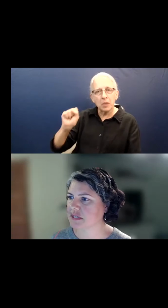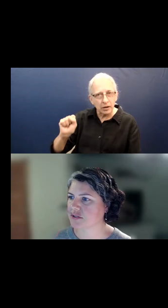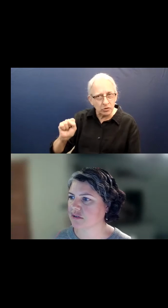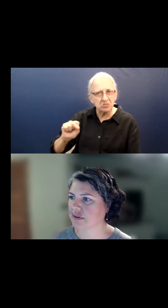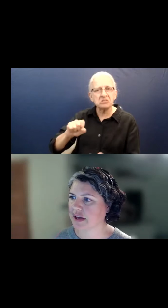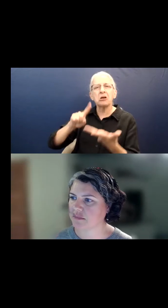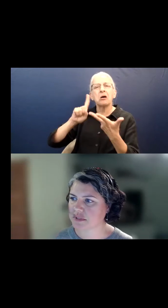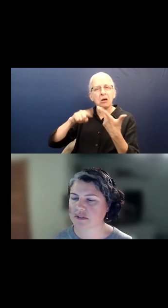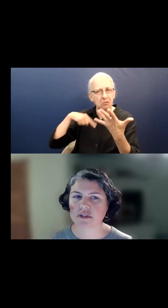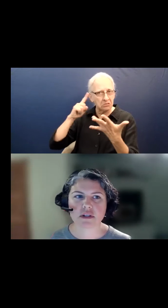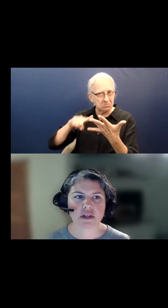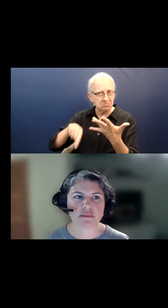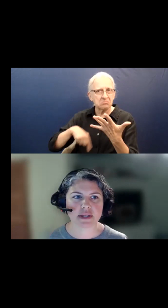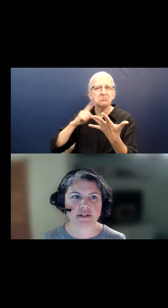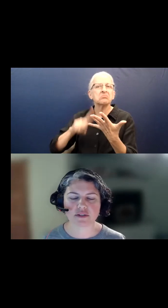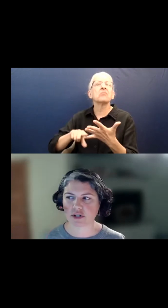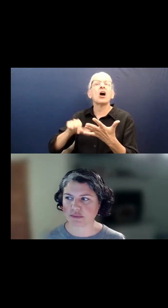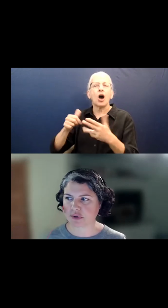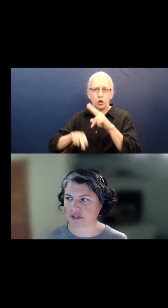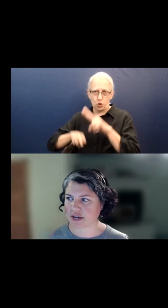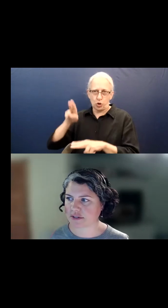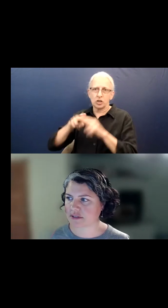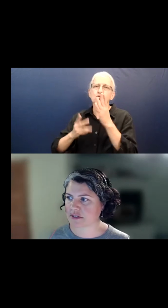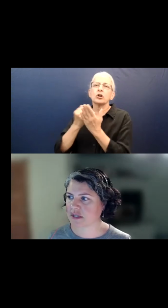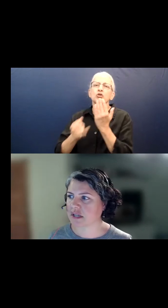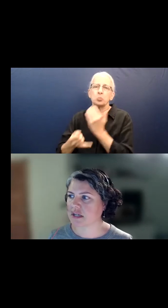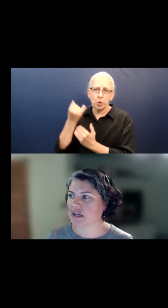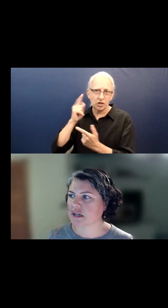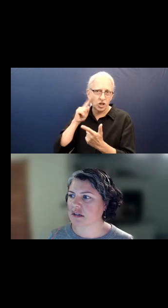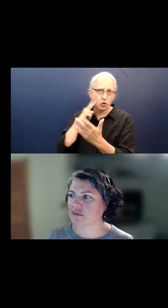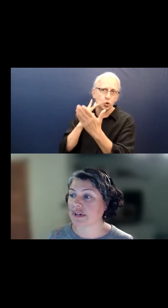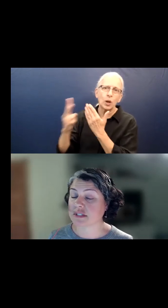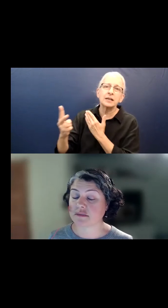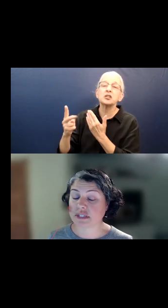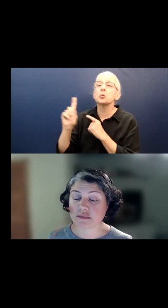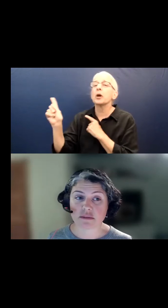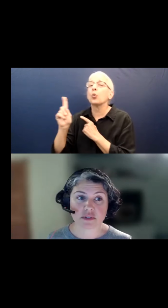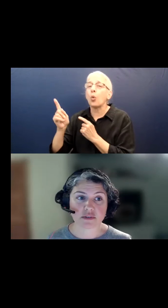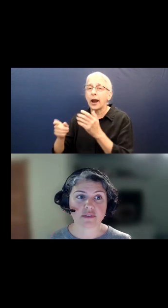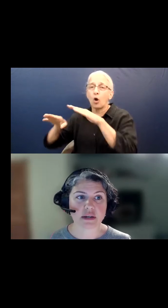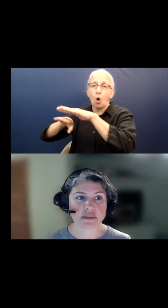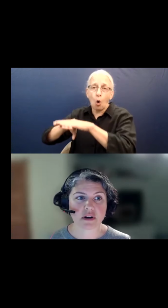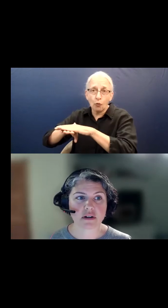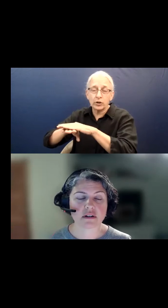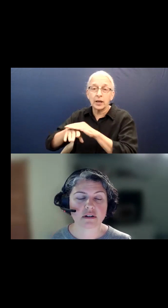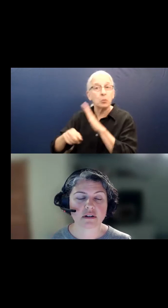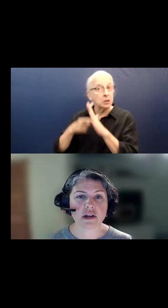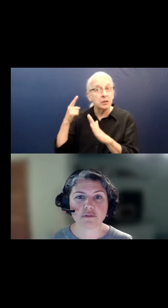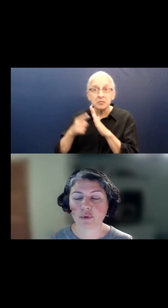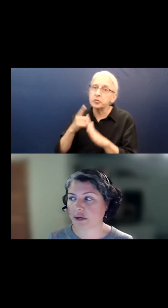any potential overlaps in planned construction projects. While sometimes those overlaps